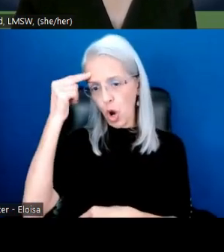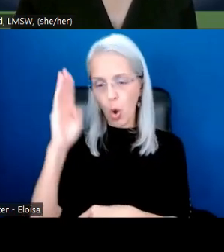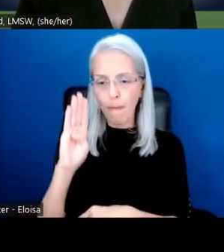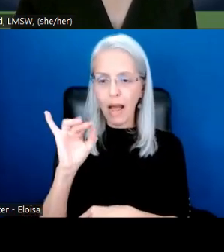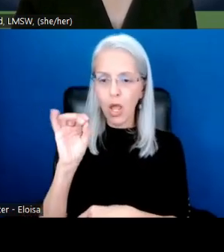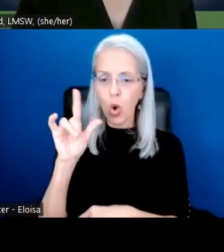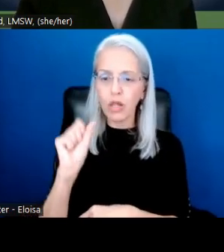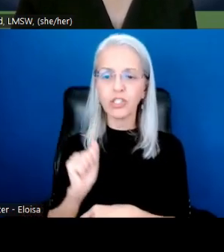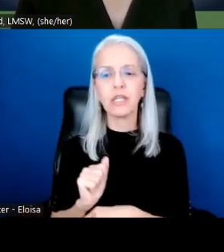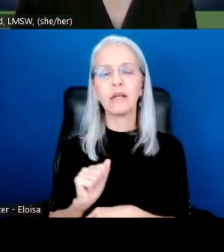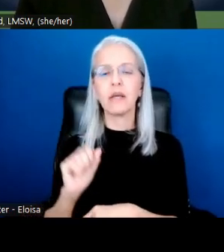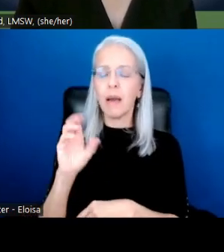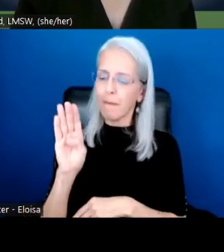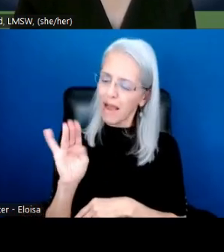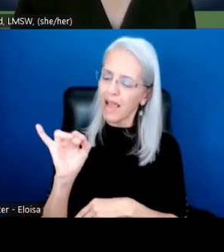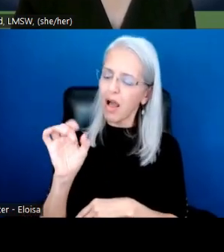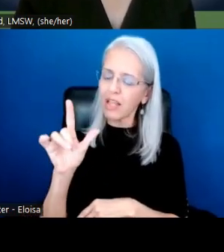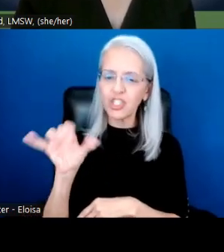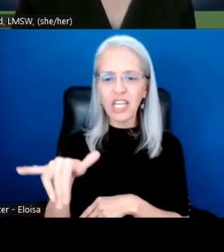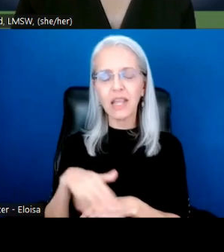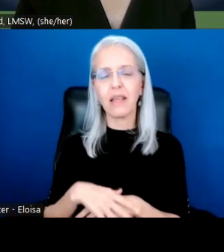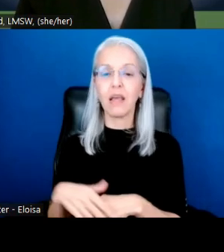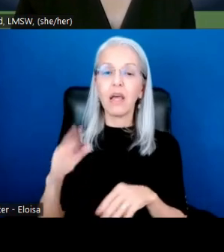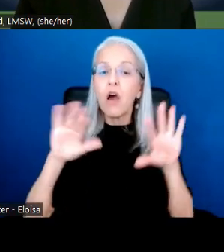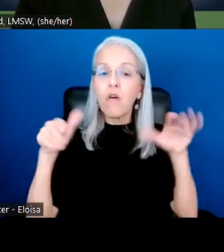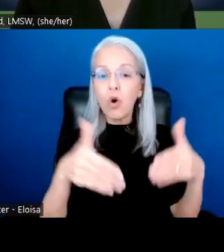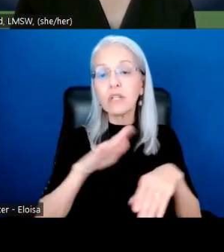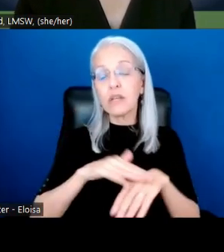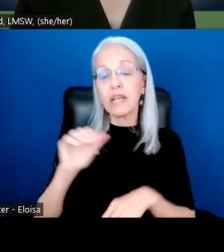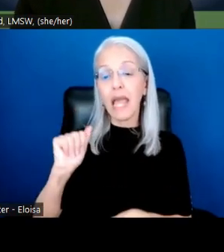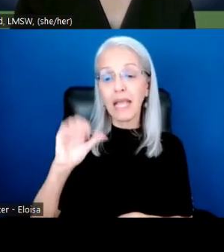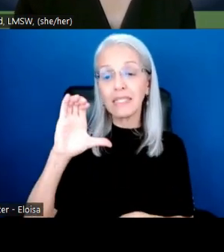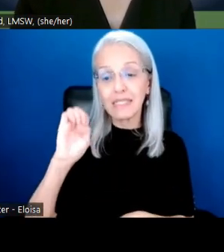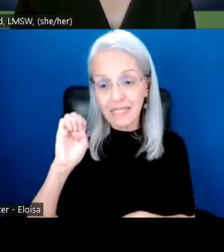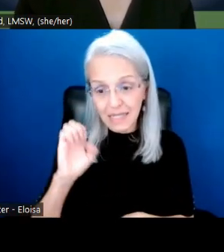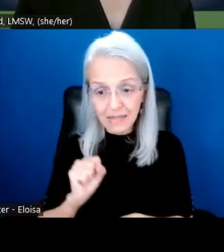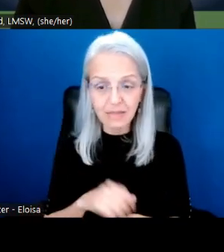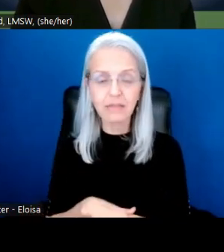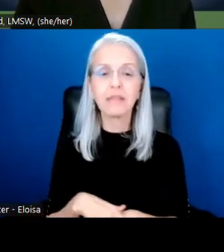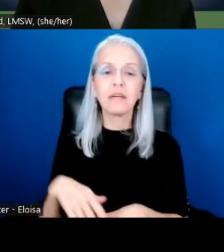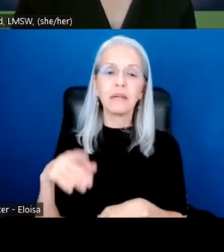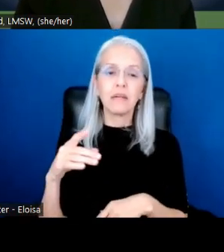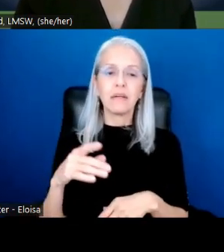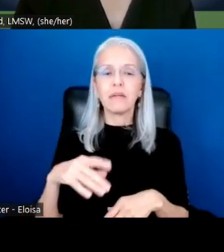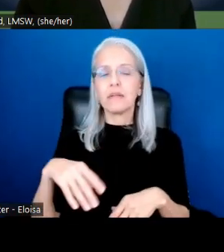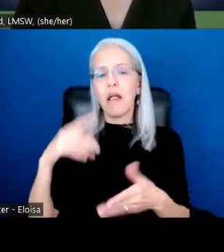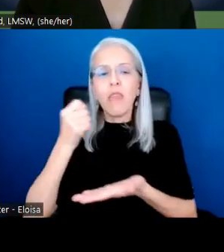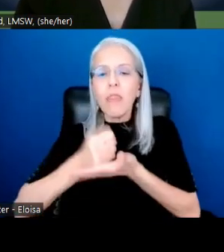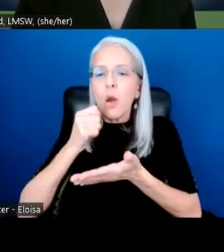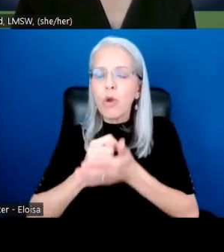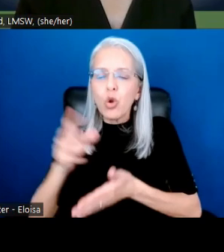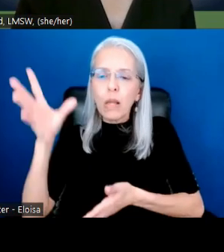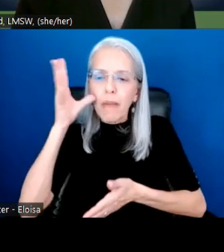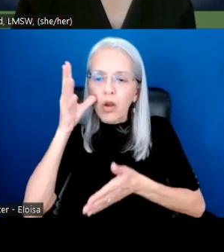ACEs. Lisa and I have been doing several presentations around therapeutic parenting